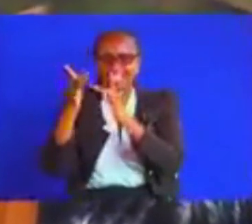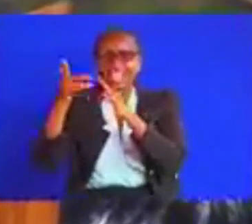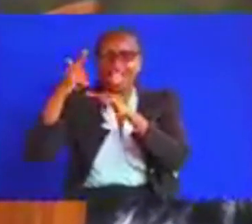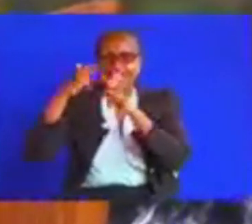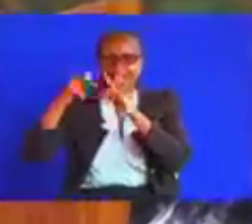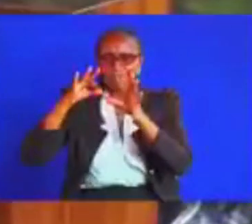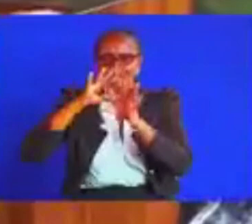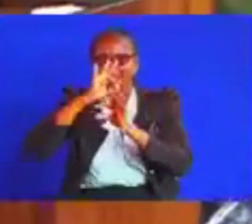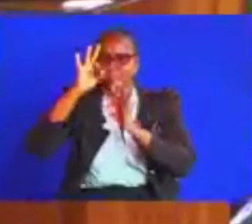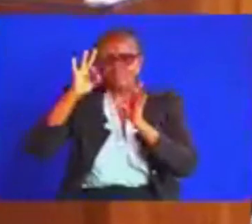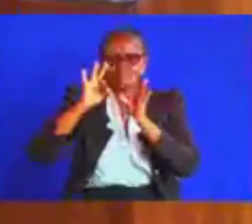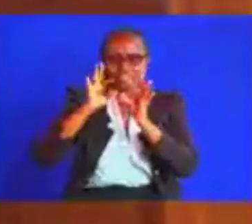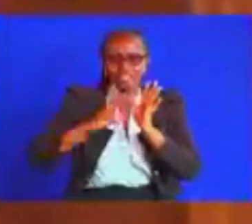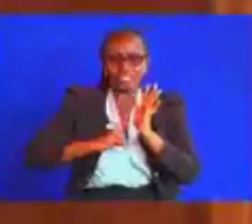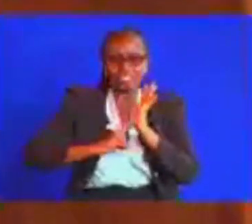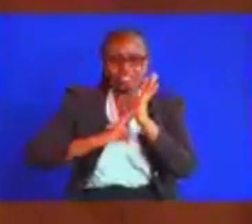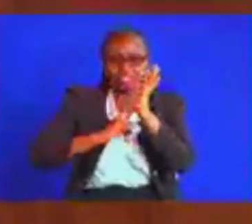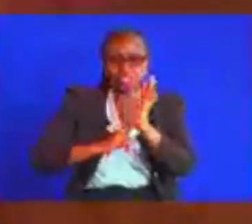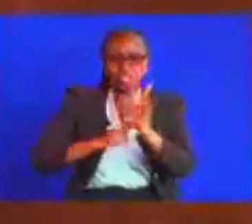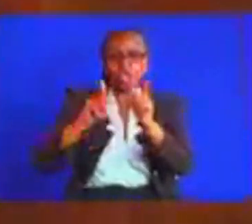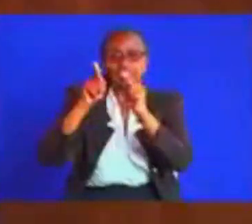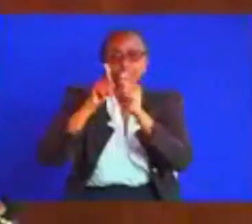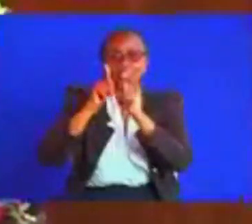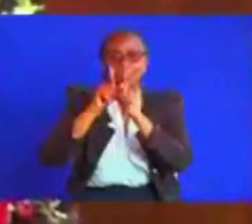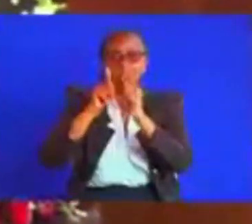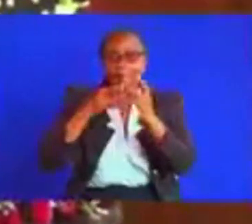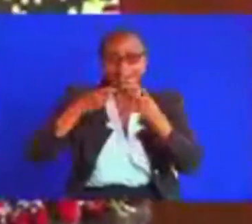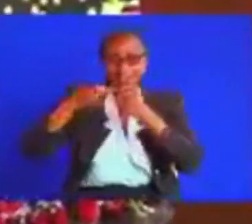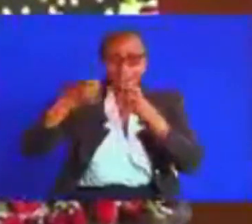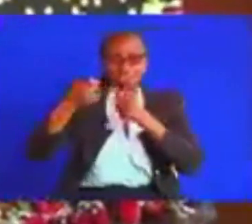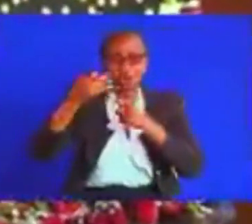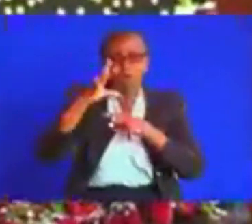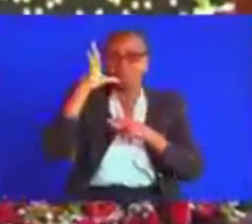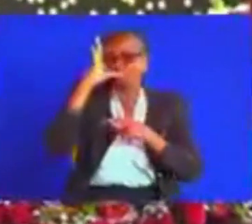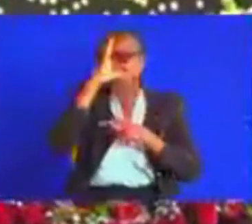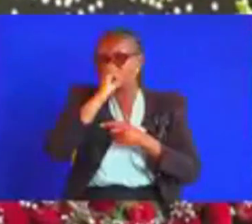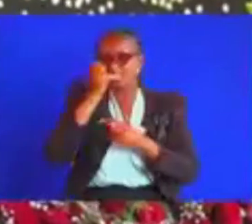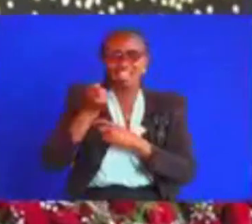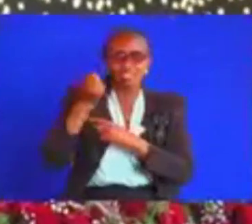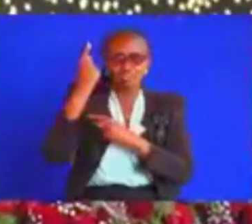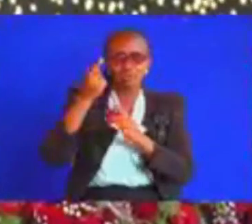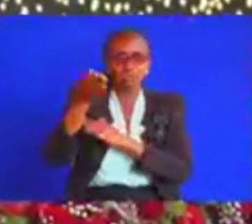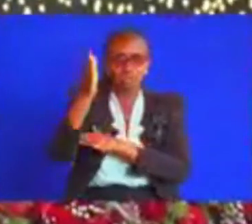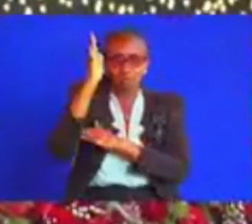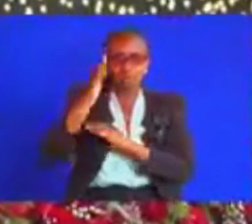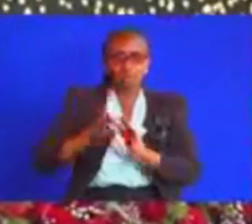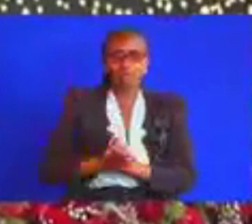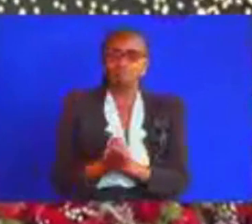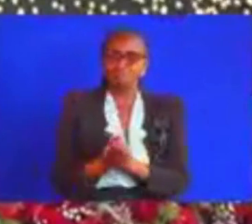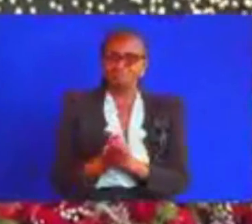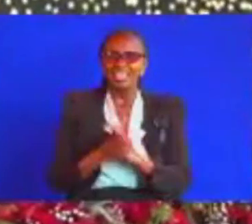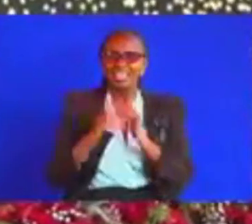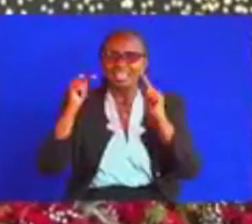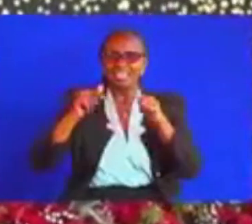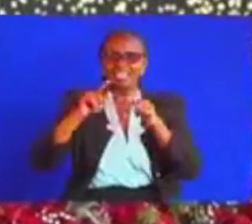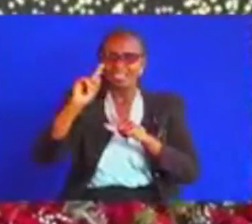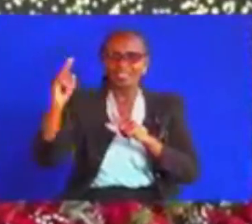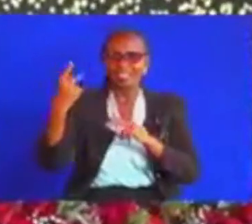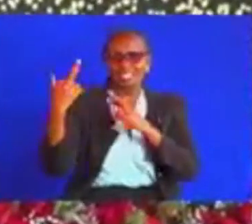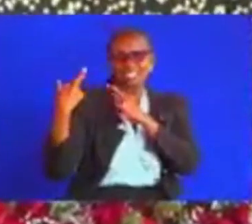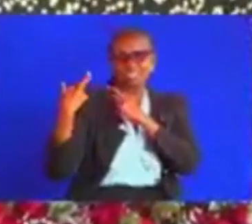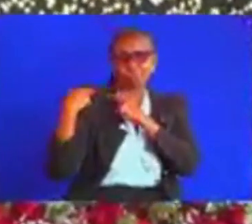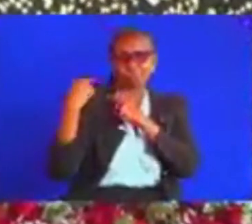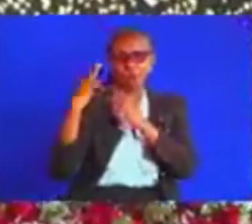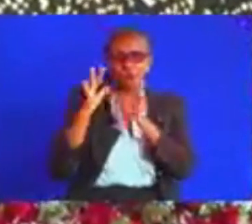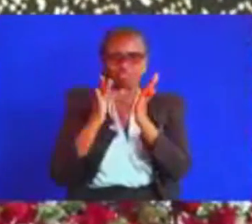accurate revelation and a manifestation of the misunderstood God. This was the first assignment of